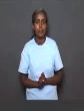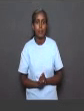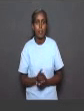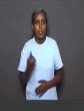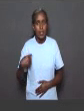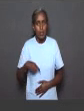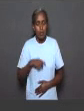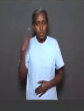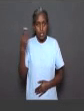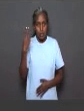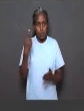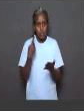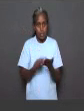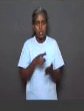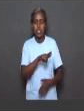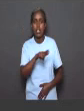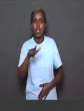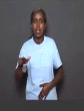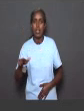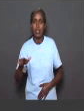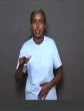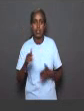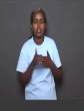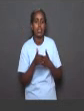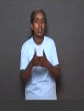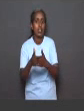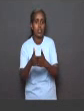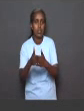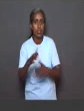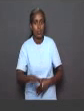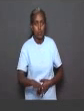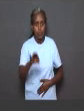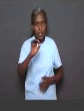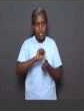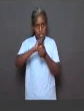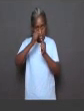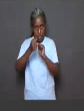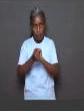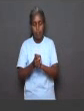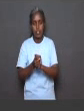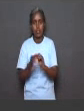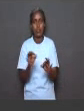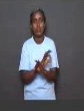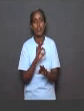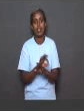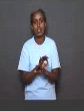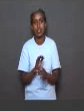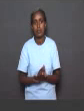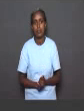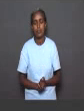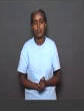We can use this line as a guide to find the inverse of the function.